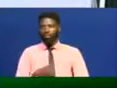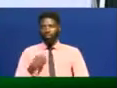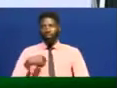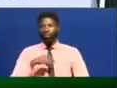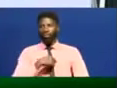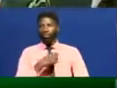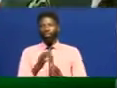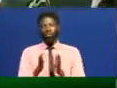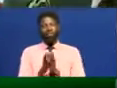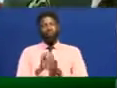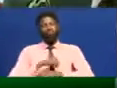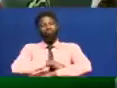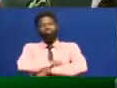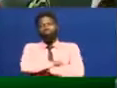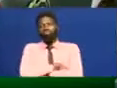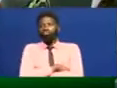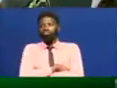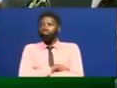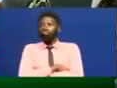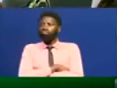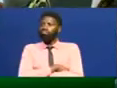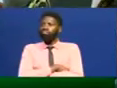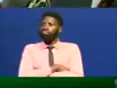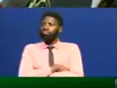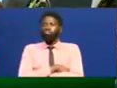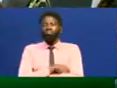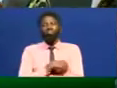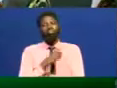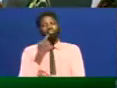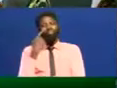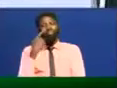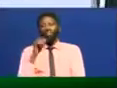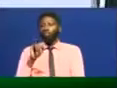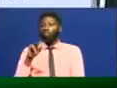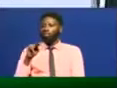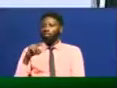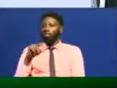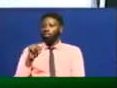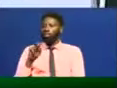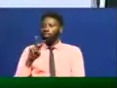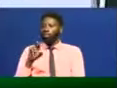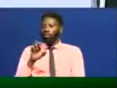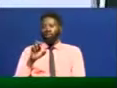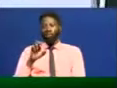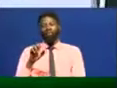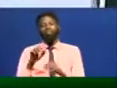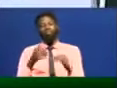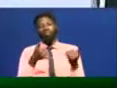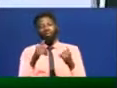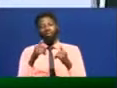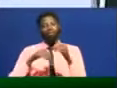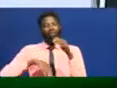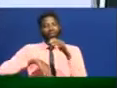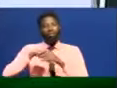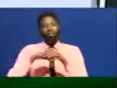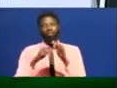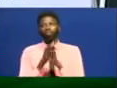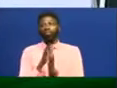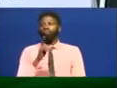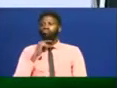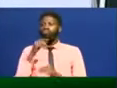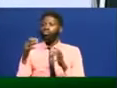We stood there like this, watching Ingavi playing football against boys from